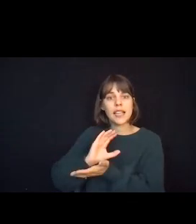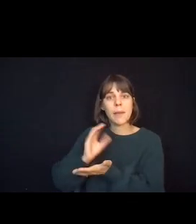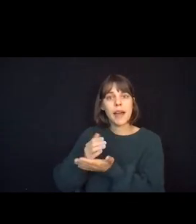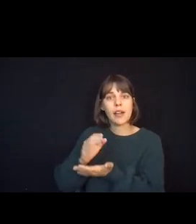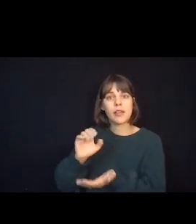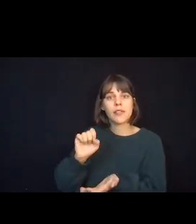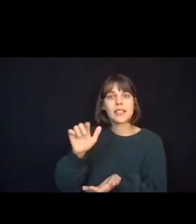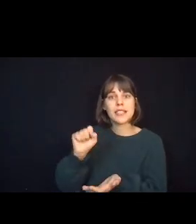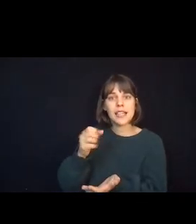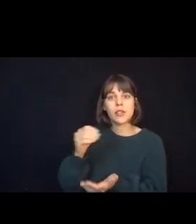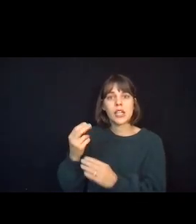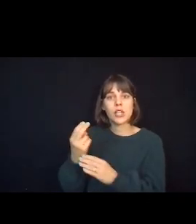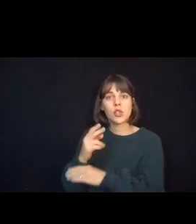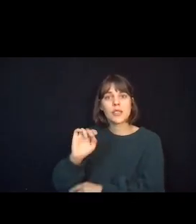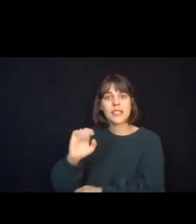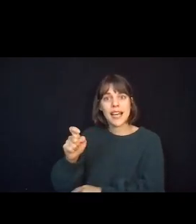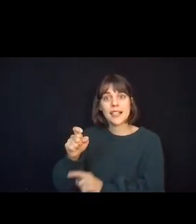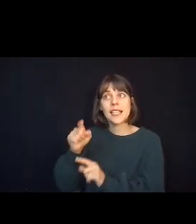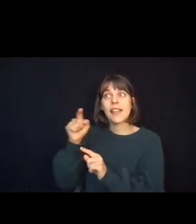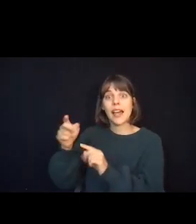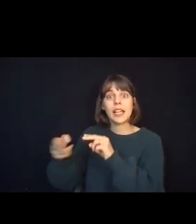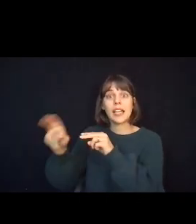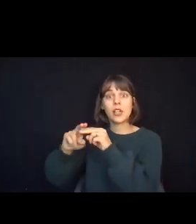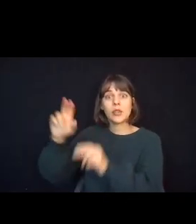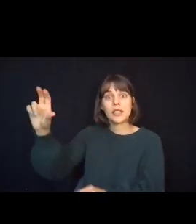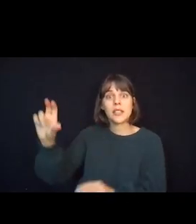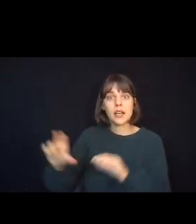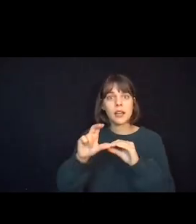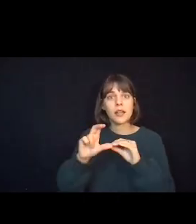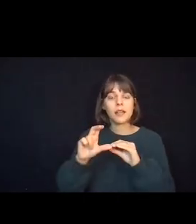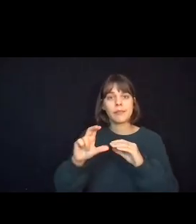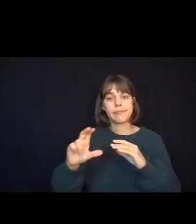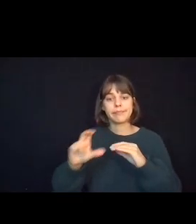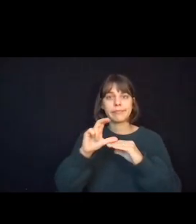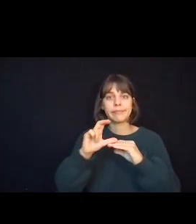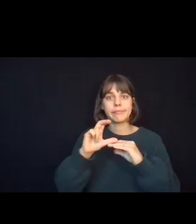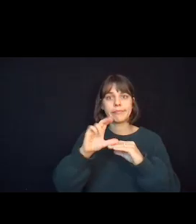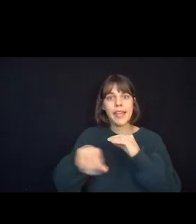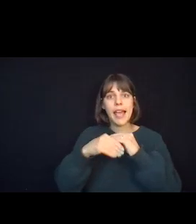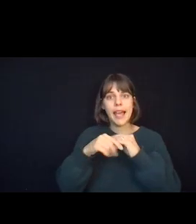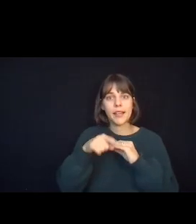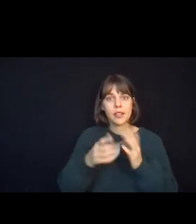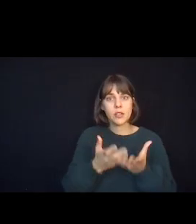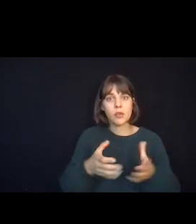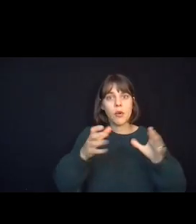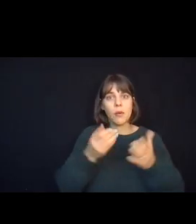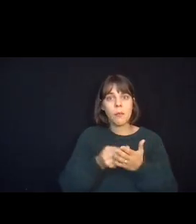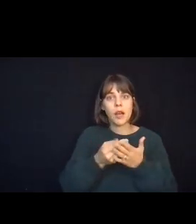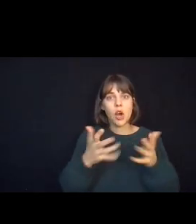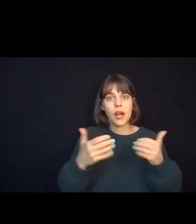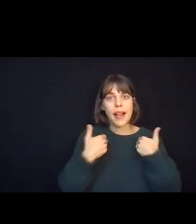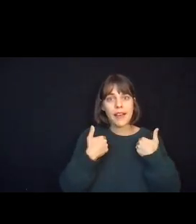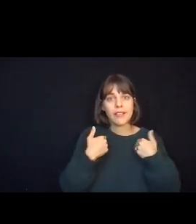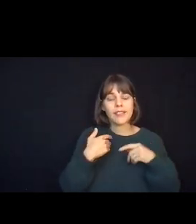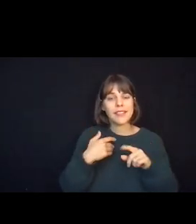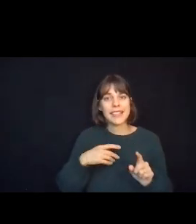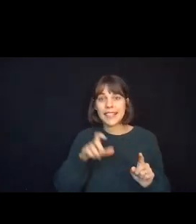to that pot. And that's what has not happened, that increase. But what already existed still